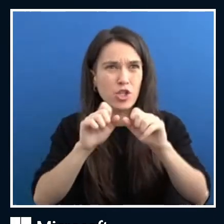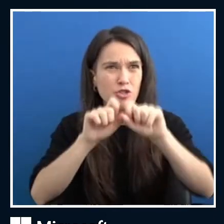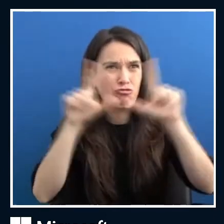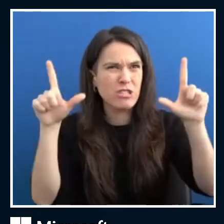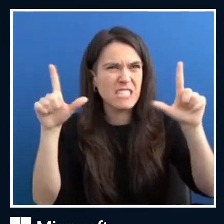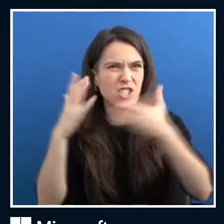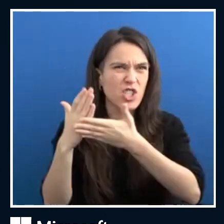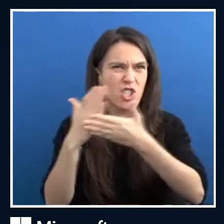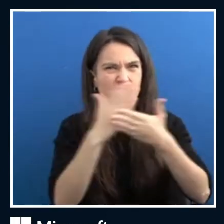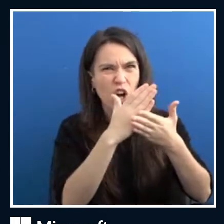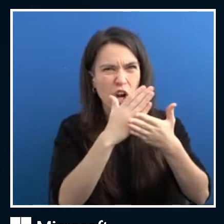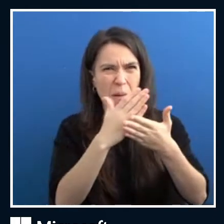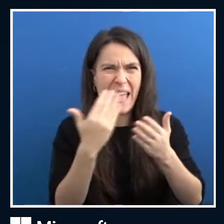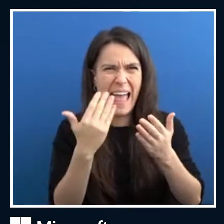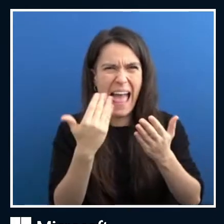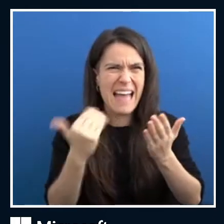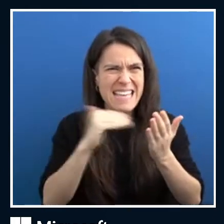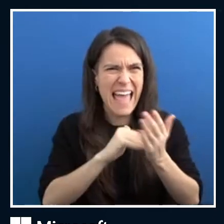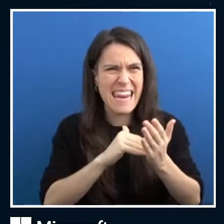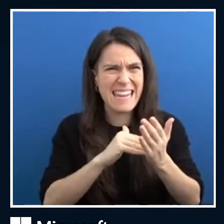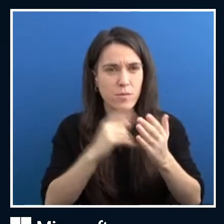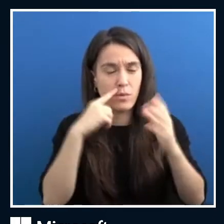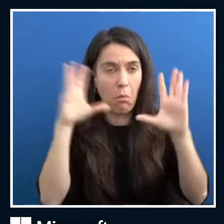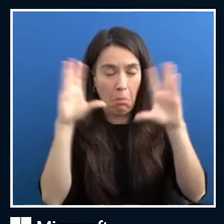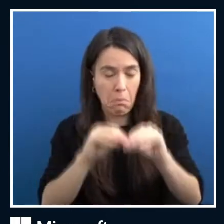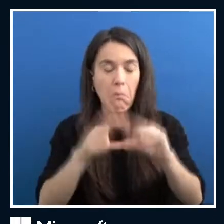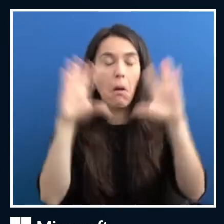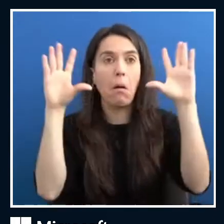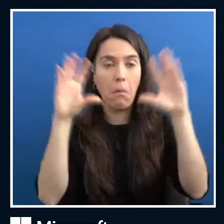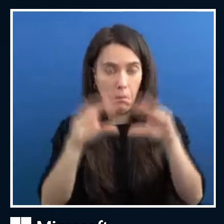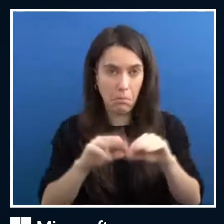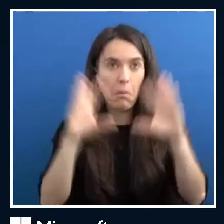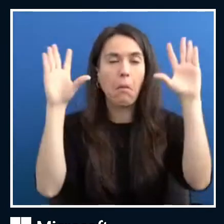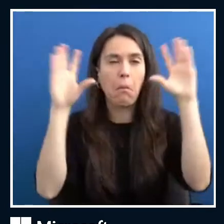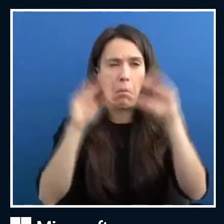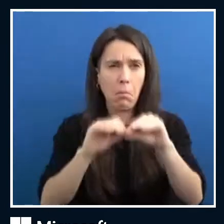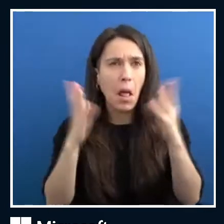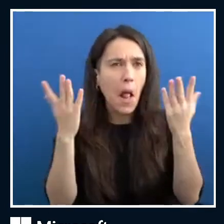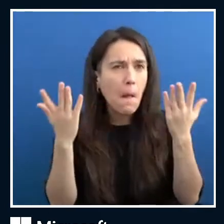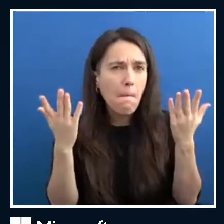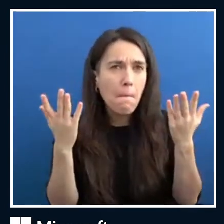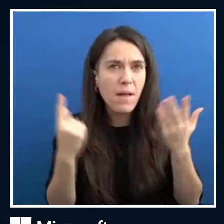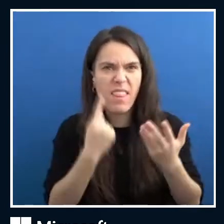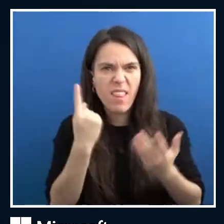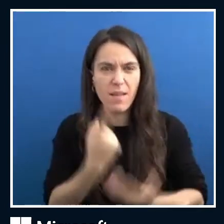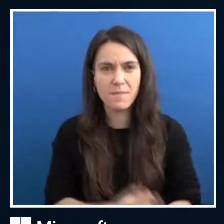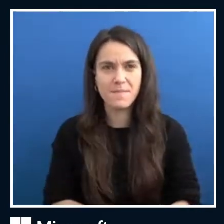more? Reshare the screen, because it appears to be like flickering.